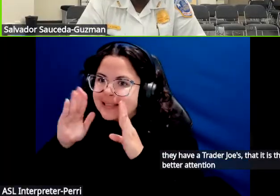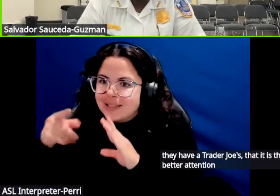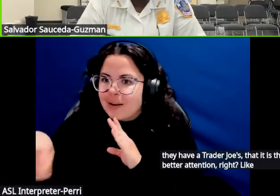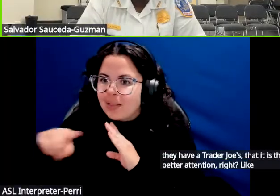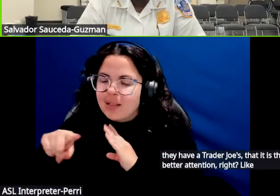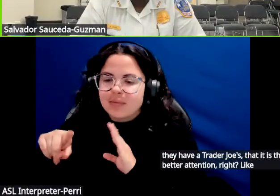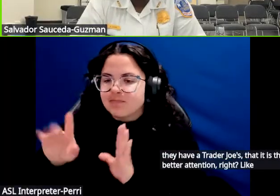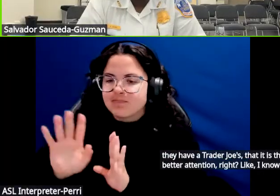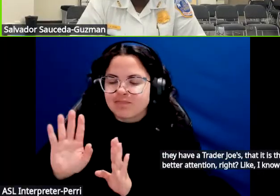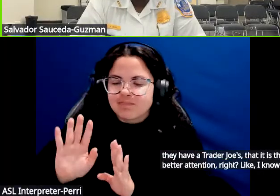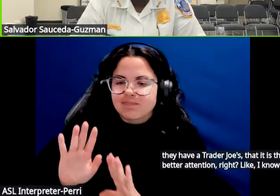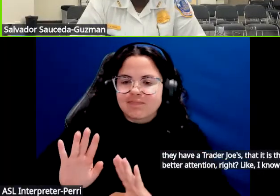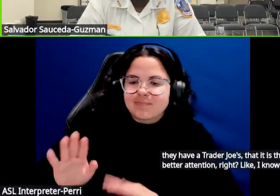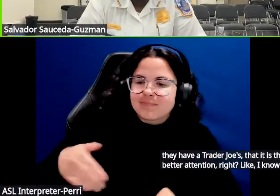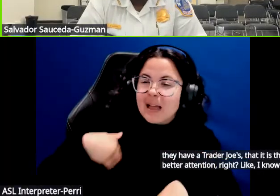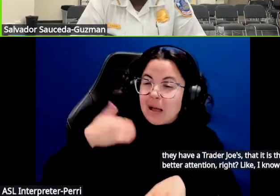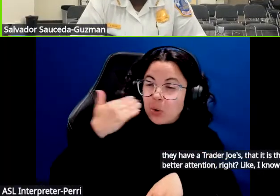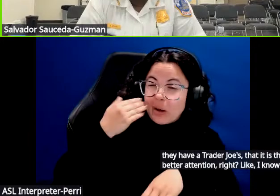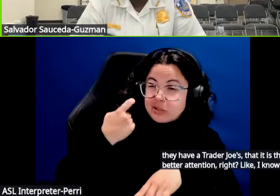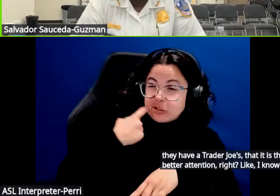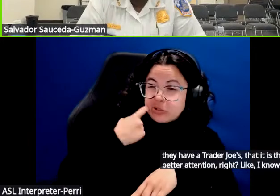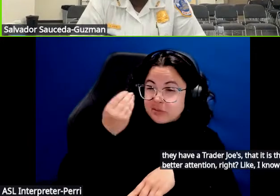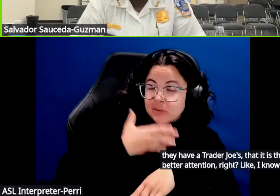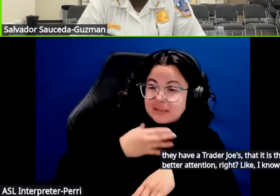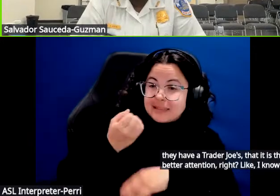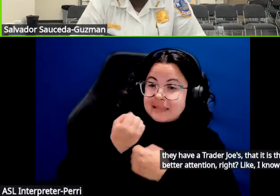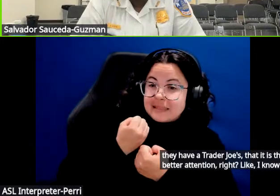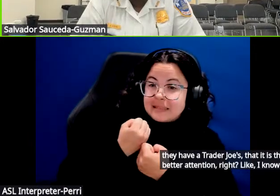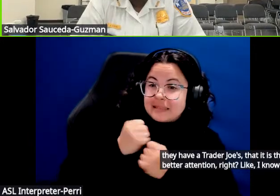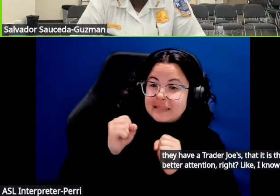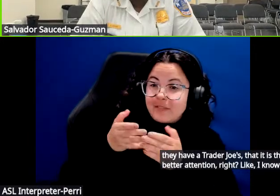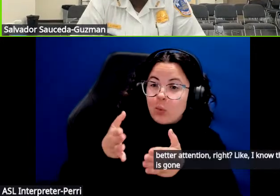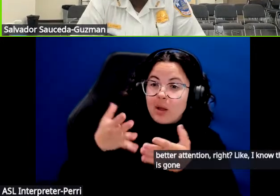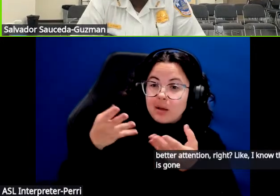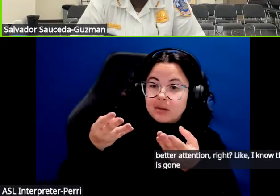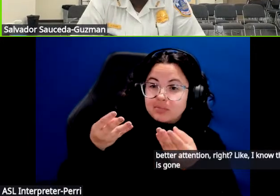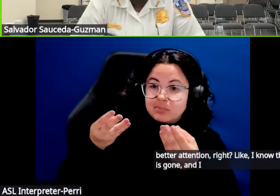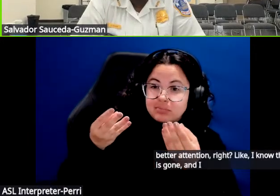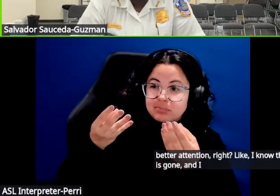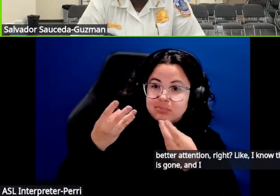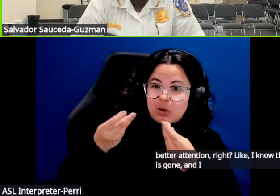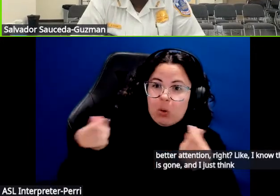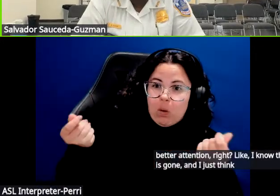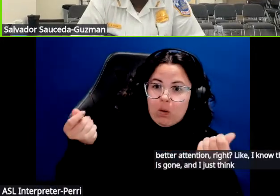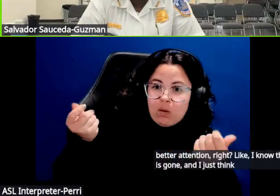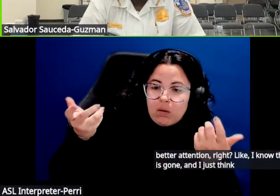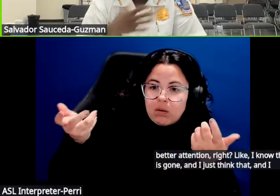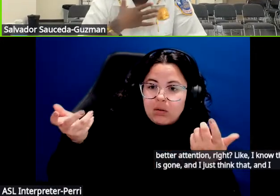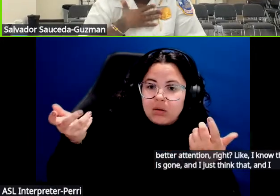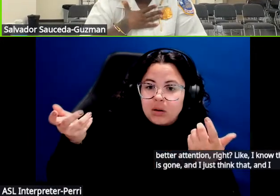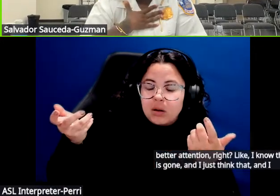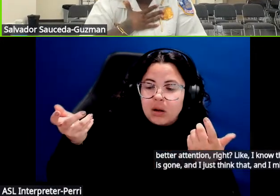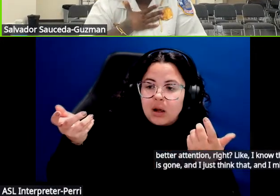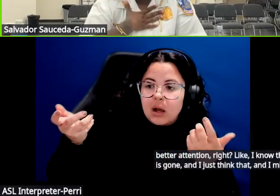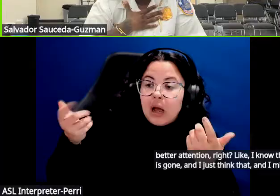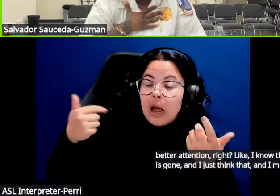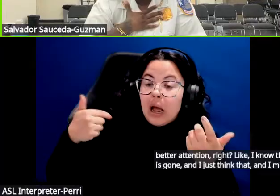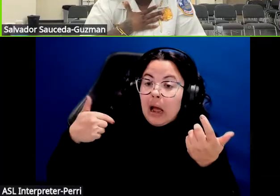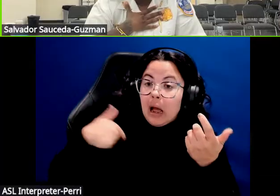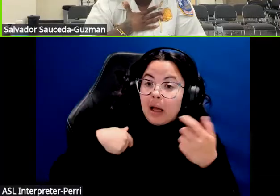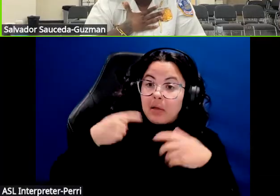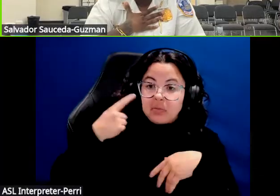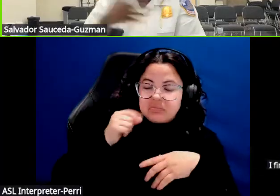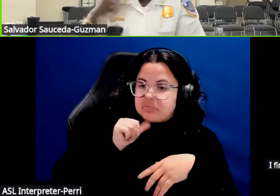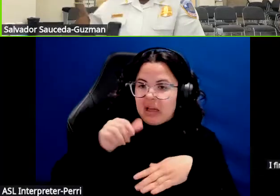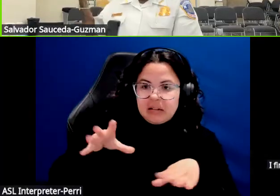that I was just informed that the Safeway is gone, and I just think that, and I might be going off a tangent, but I find that